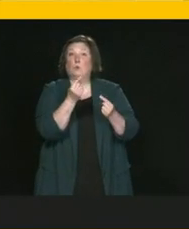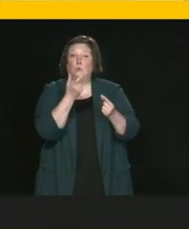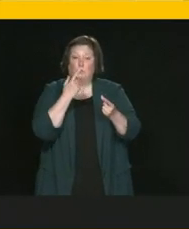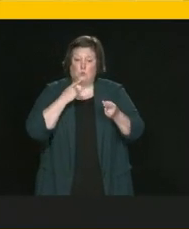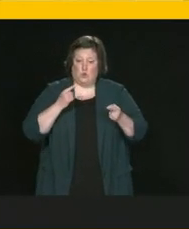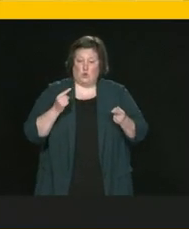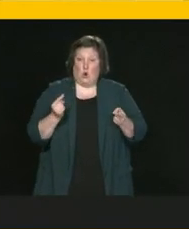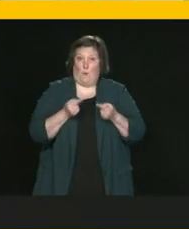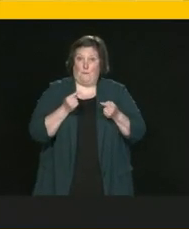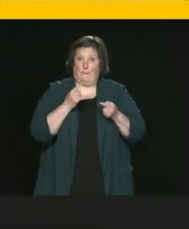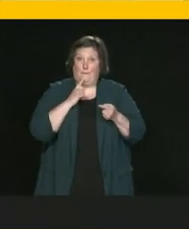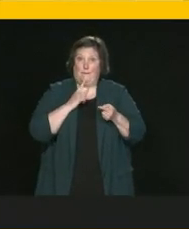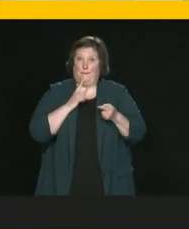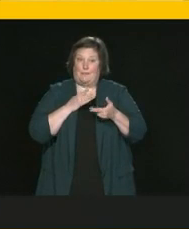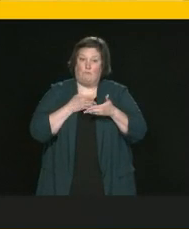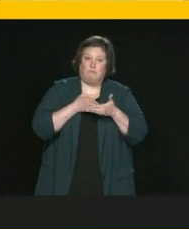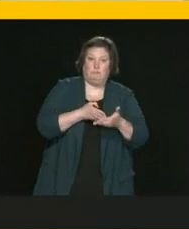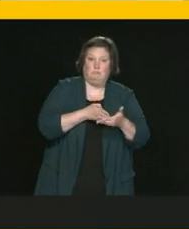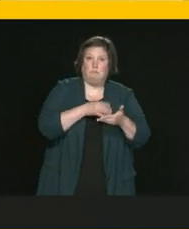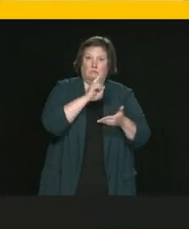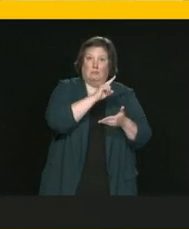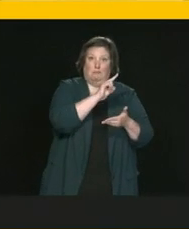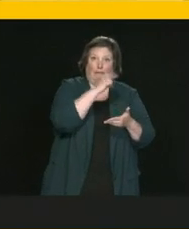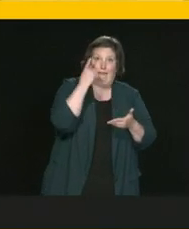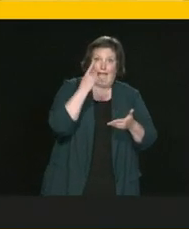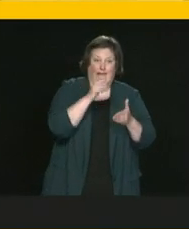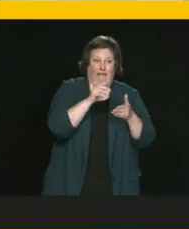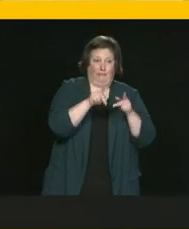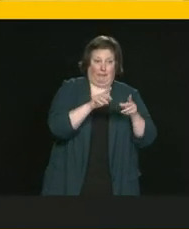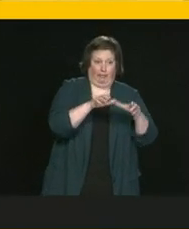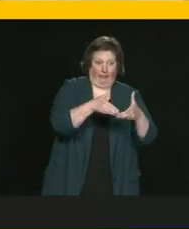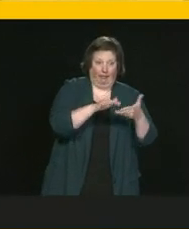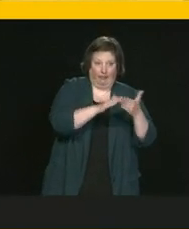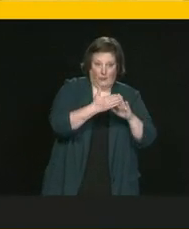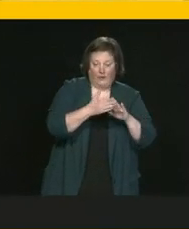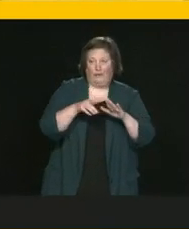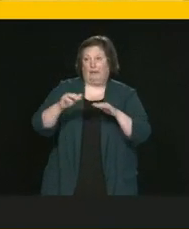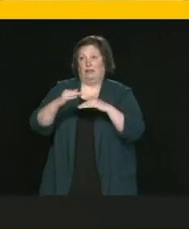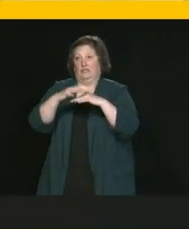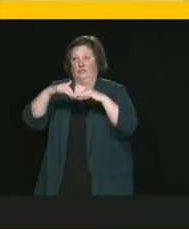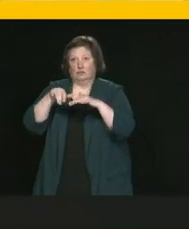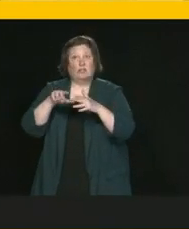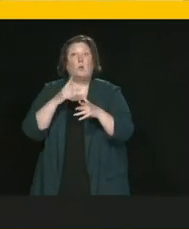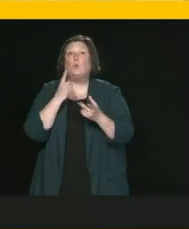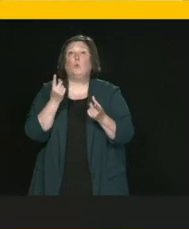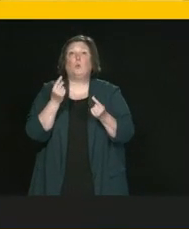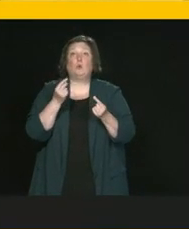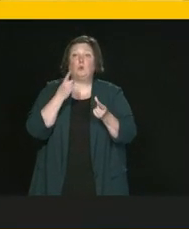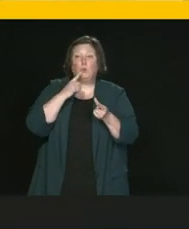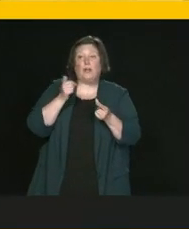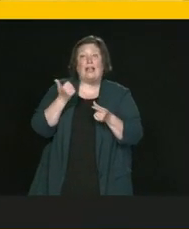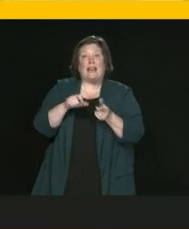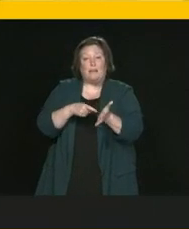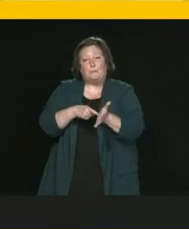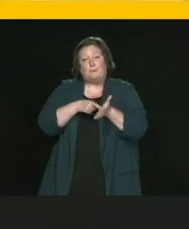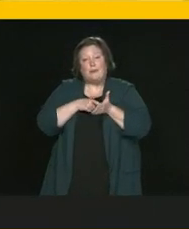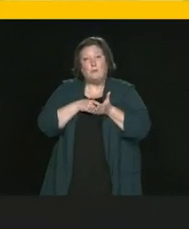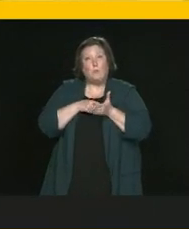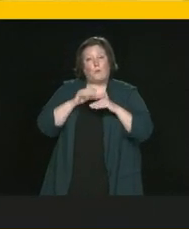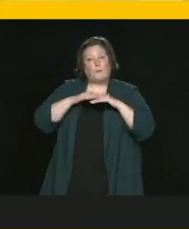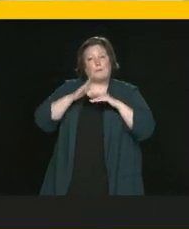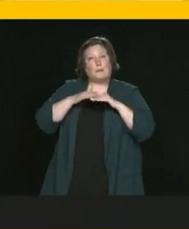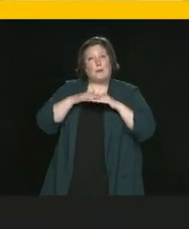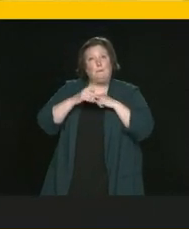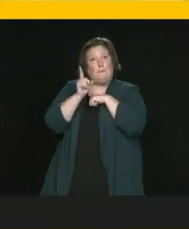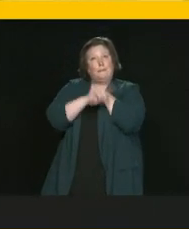to Black and Indigenous communities would be to remove all mandatory minimum sentences in the criminal code. Will your government make